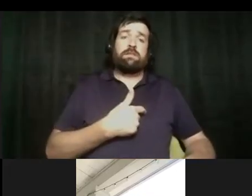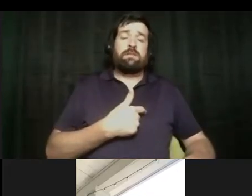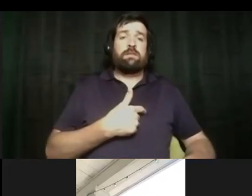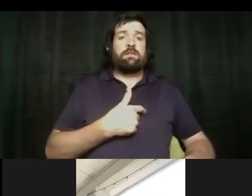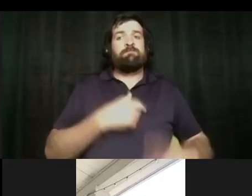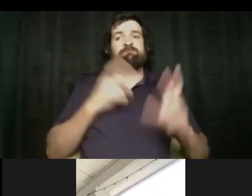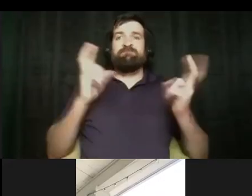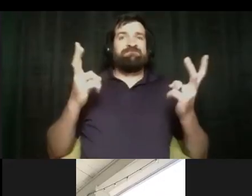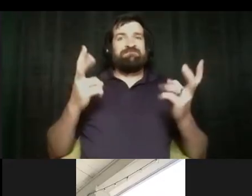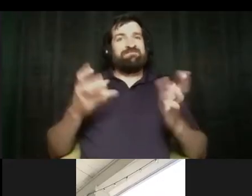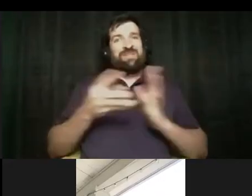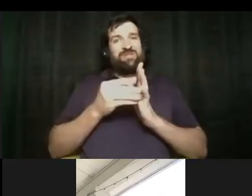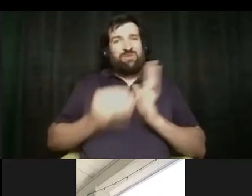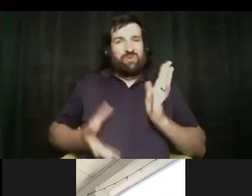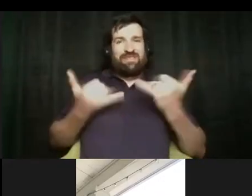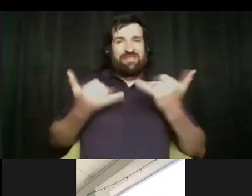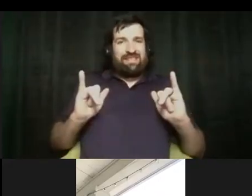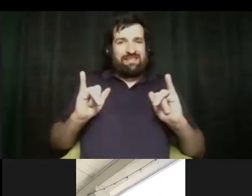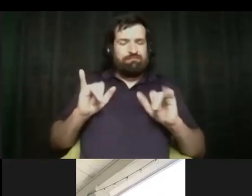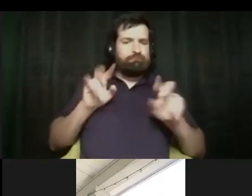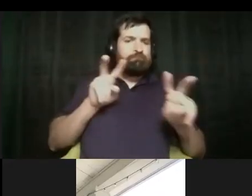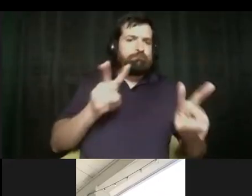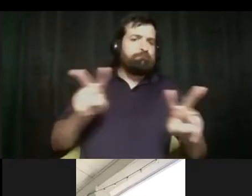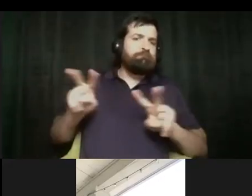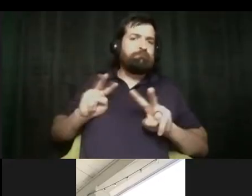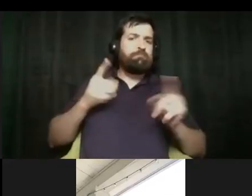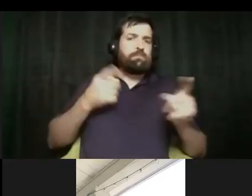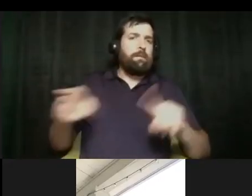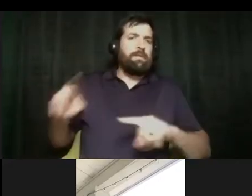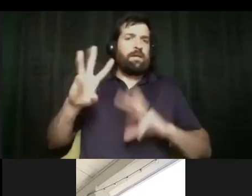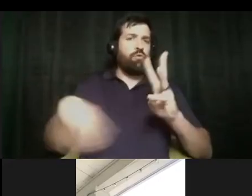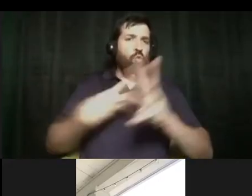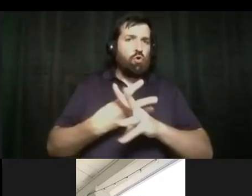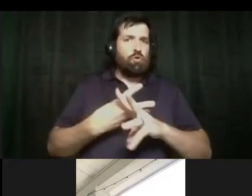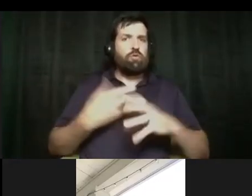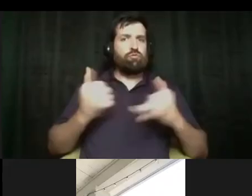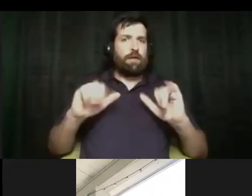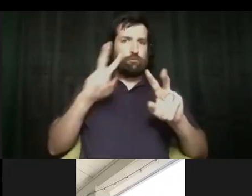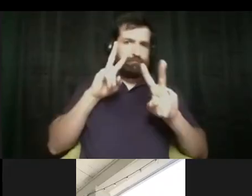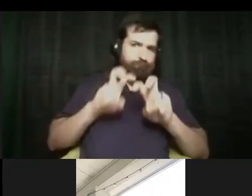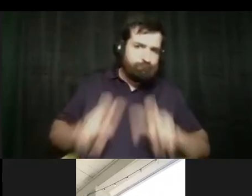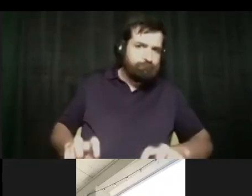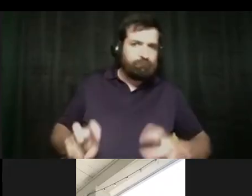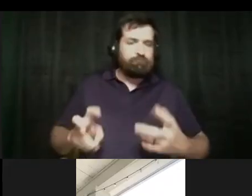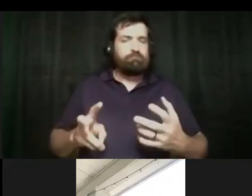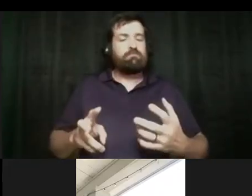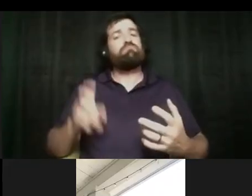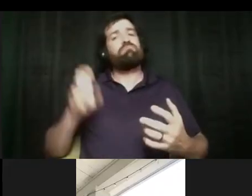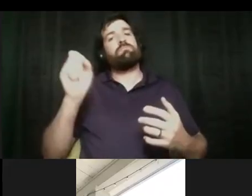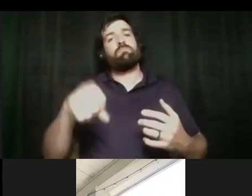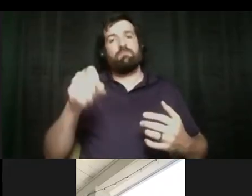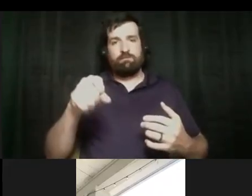of the human race. We're watching what's going on in the world and we're trying to make assessments. And certainly there